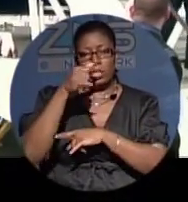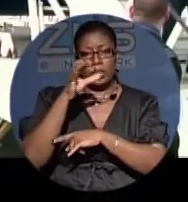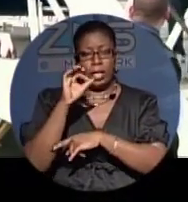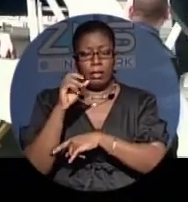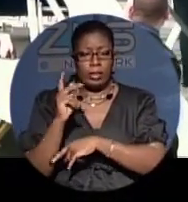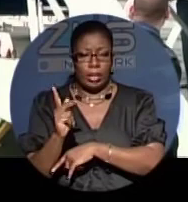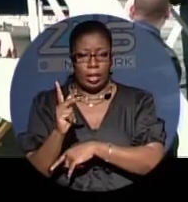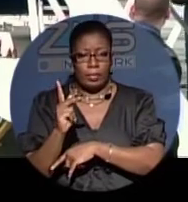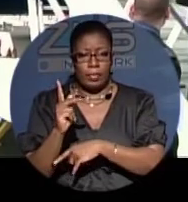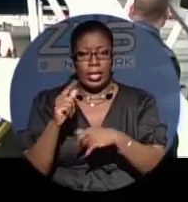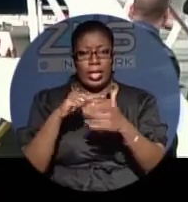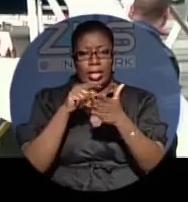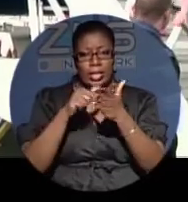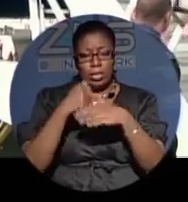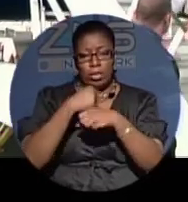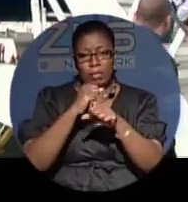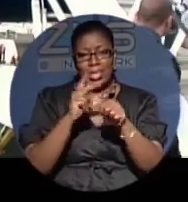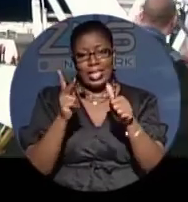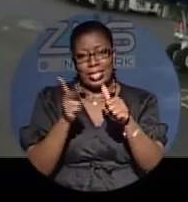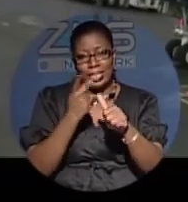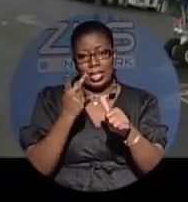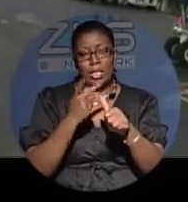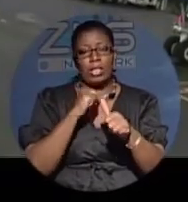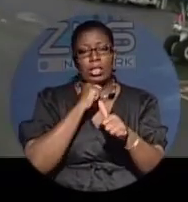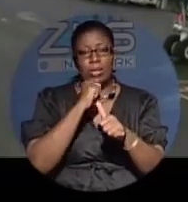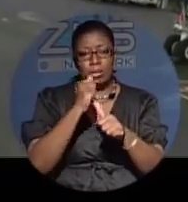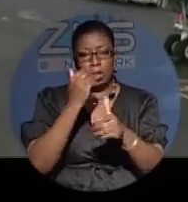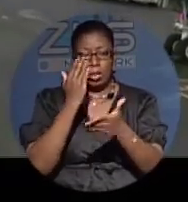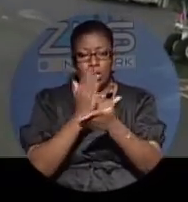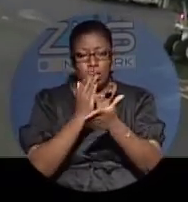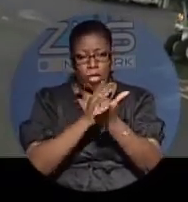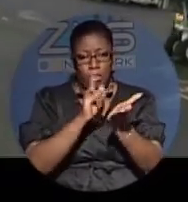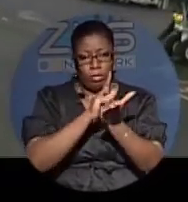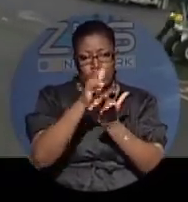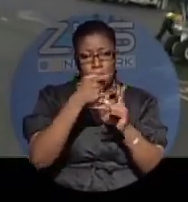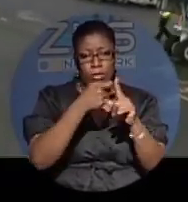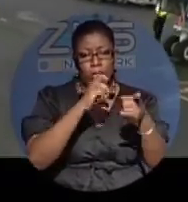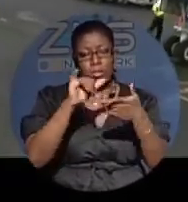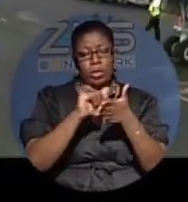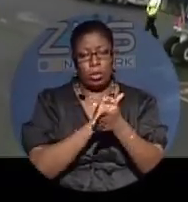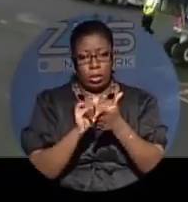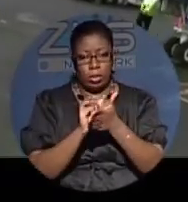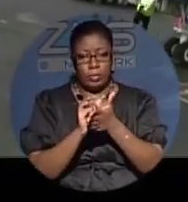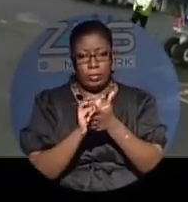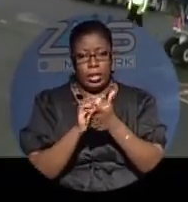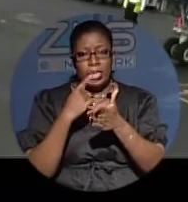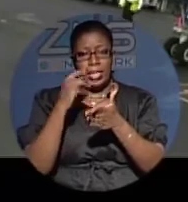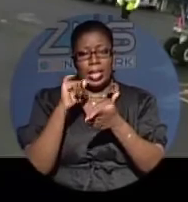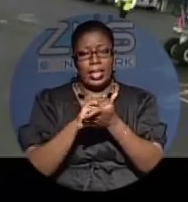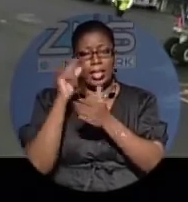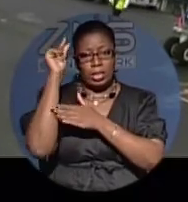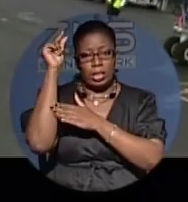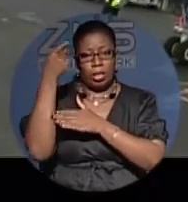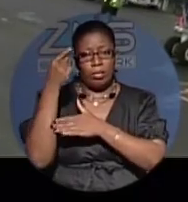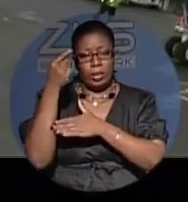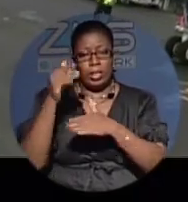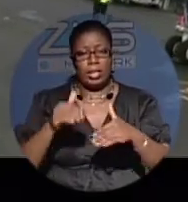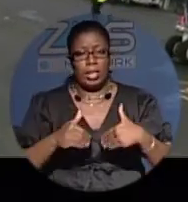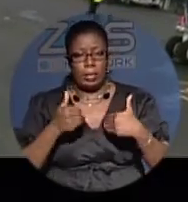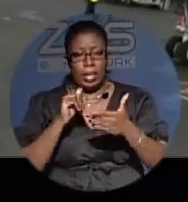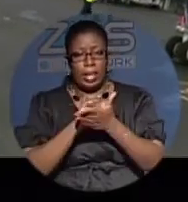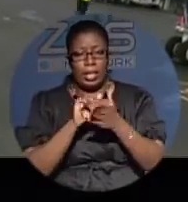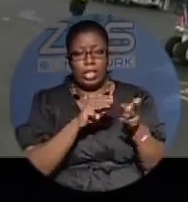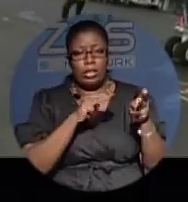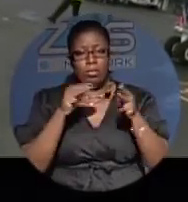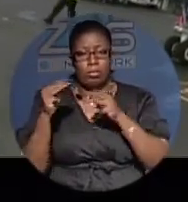make the second nonstop flight out of New York. Permanent Secretary in the Ministry of Tourism and Aviation, Hyacinth Pratt, says government is delighted as this move is important to